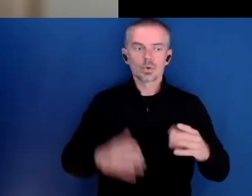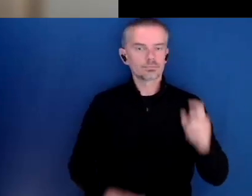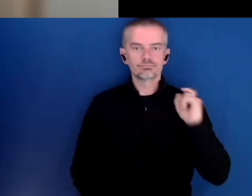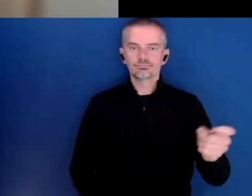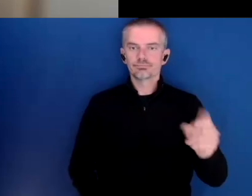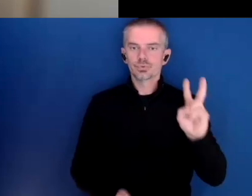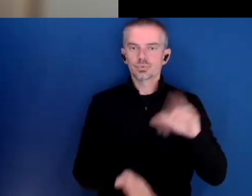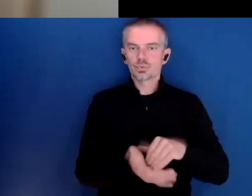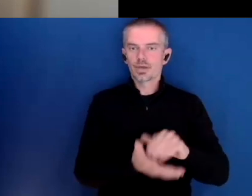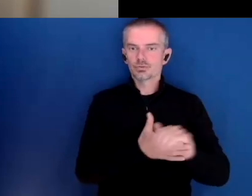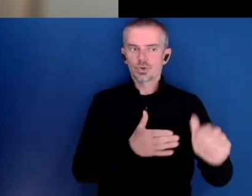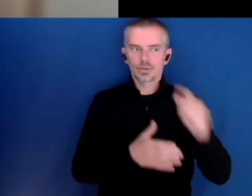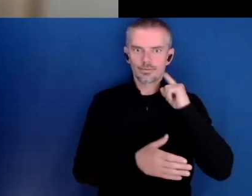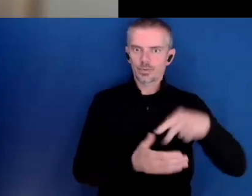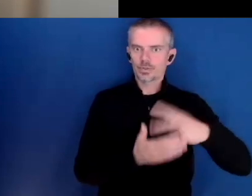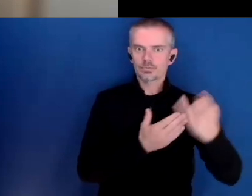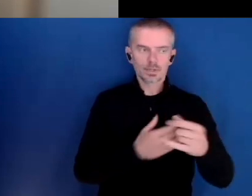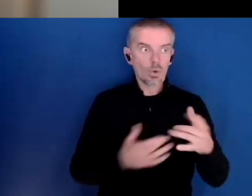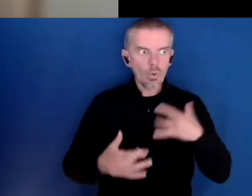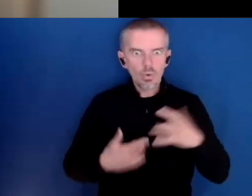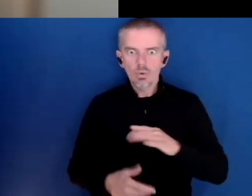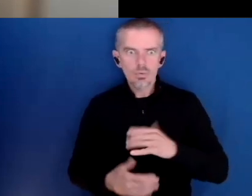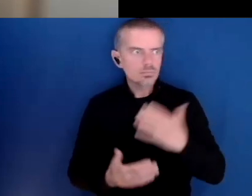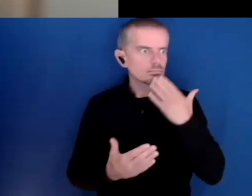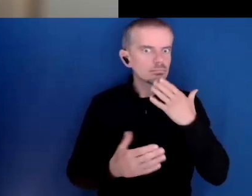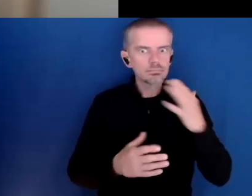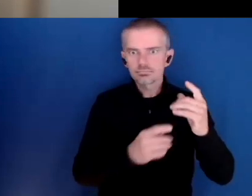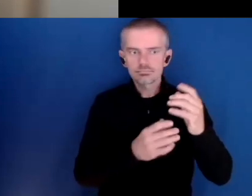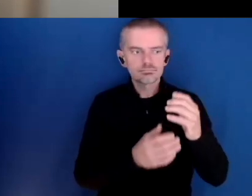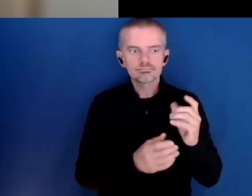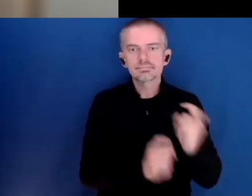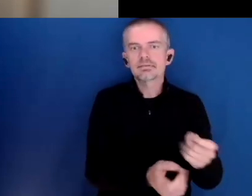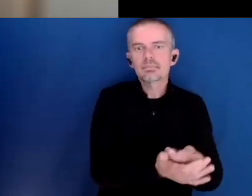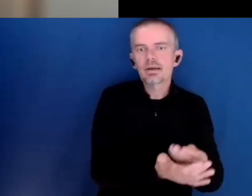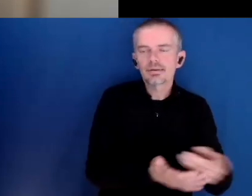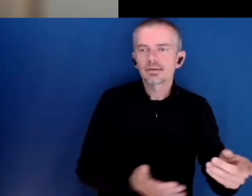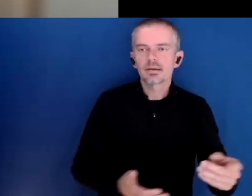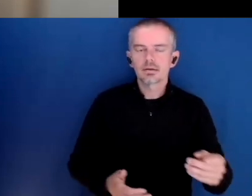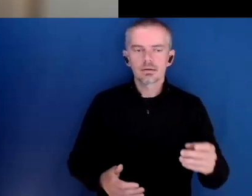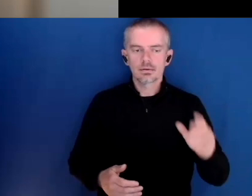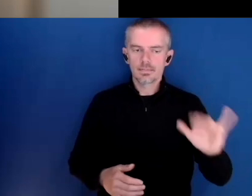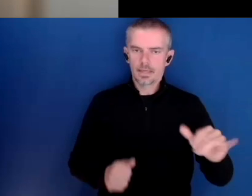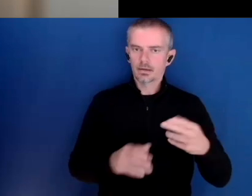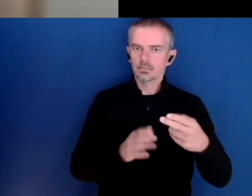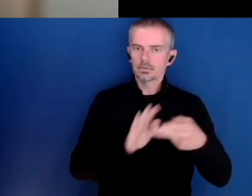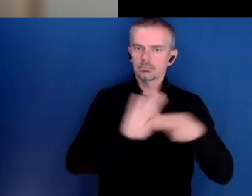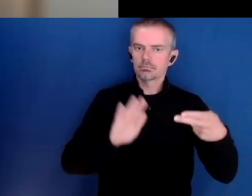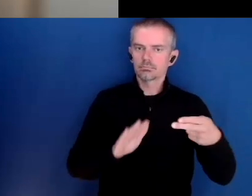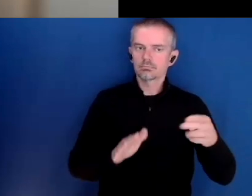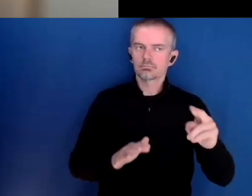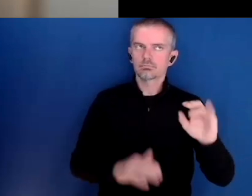$2,000 to work on this project because they were excited about it, you can add that to your the non-cash or the